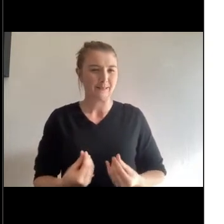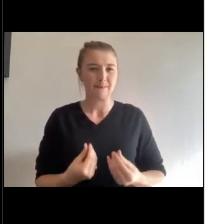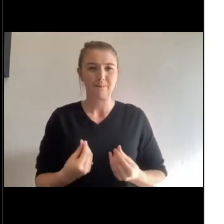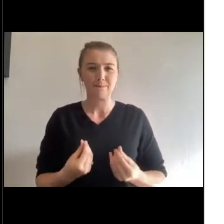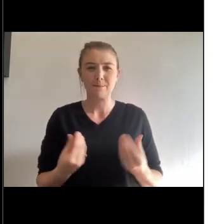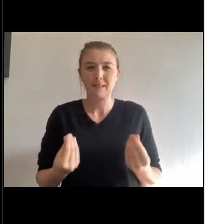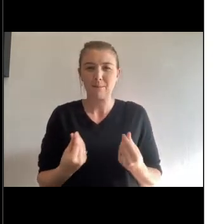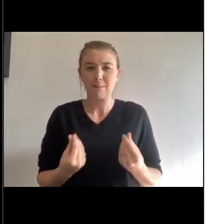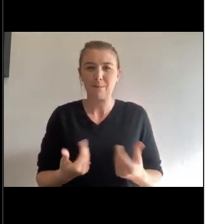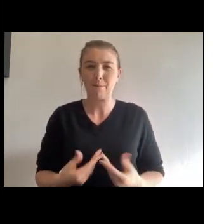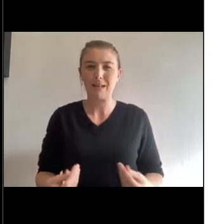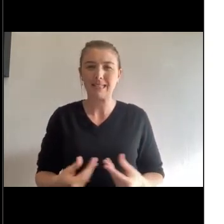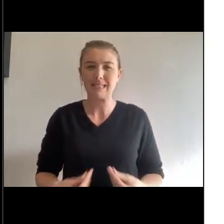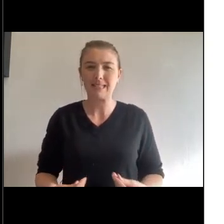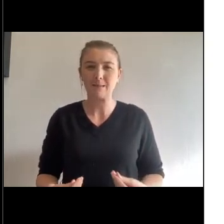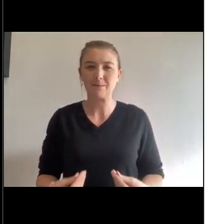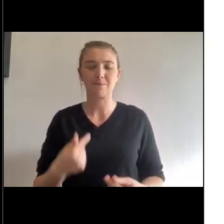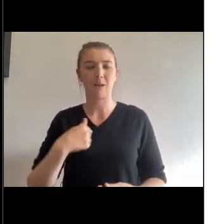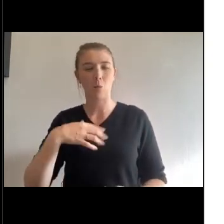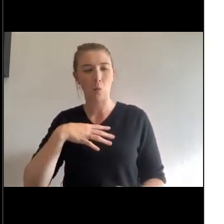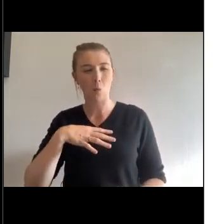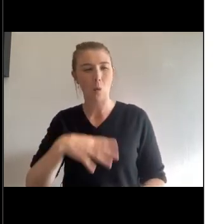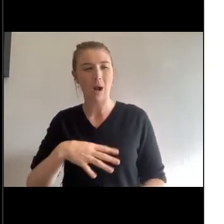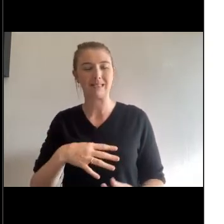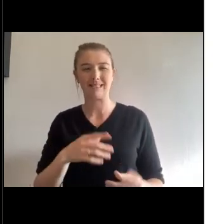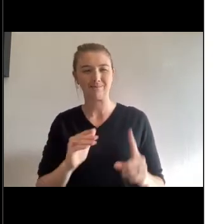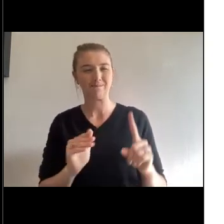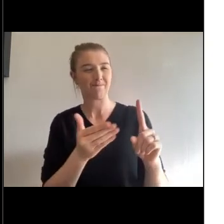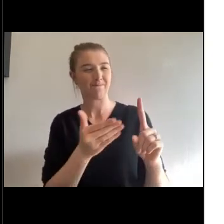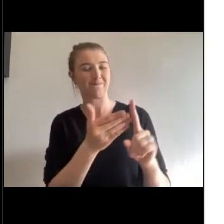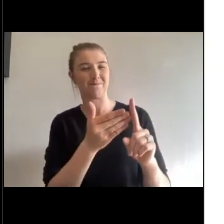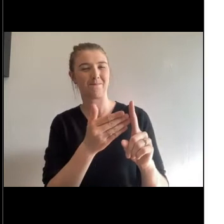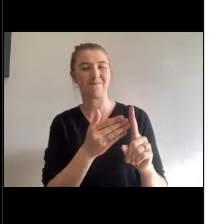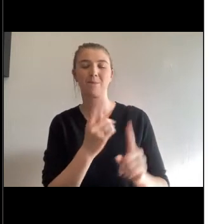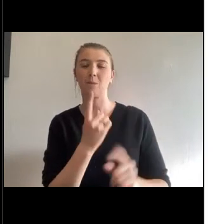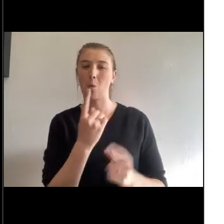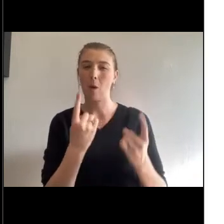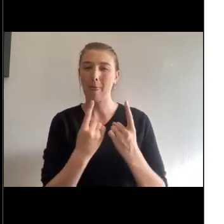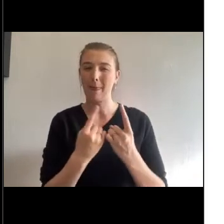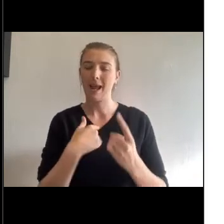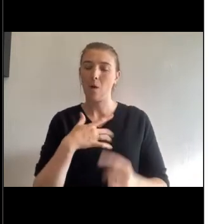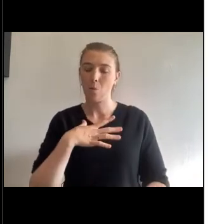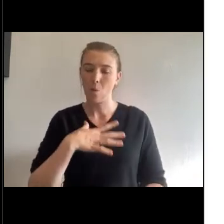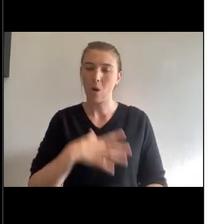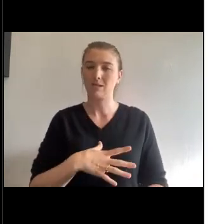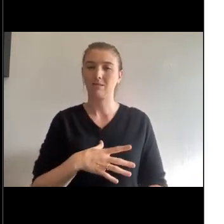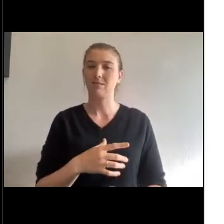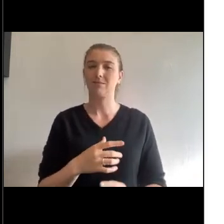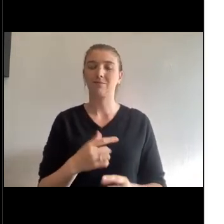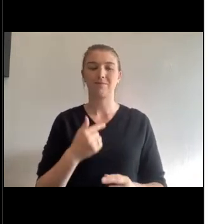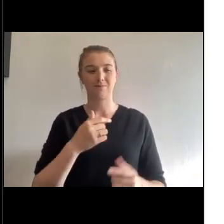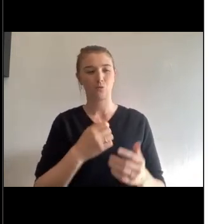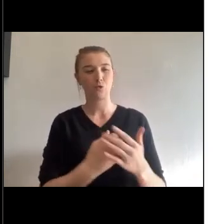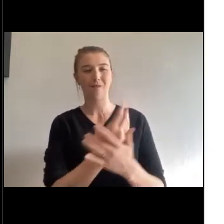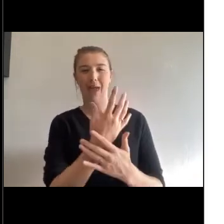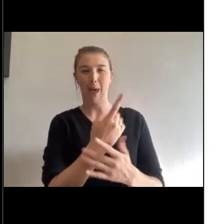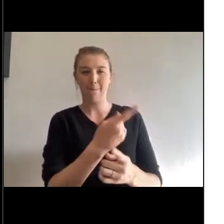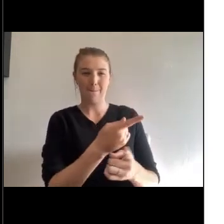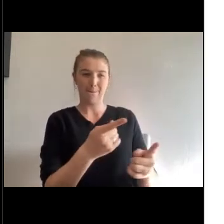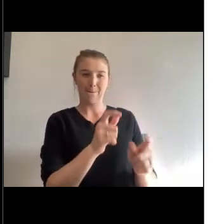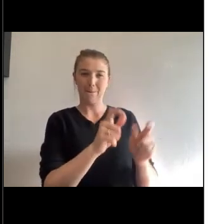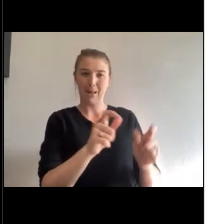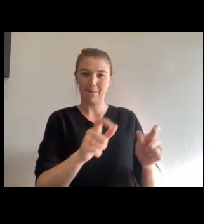I wanted. And one thing I felt like that I wanted to be able to develop people. And this actually came